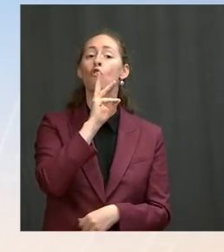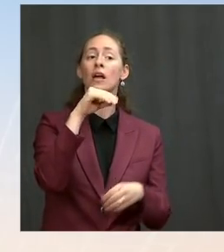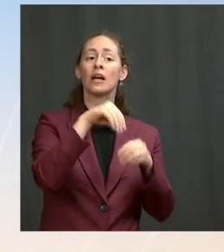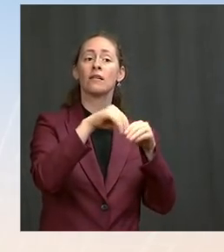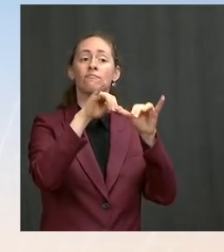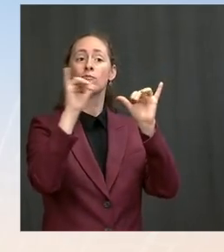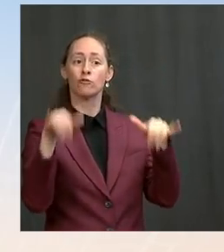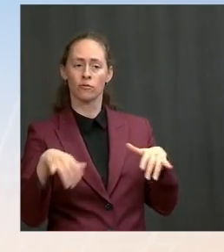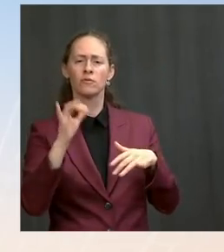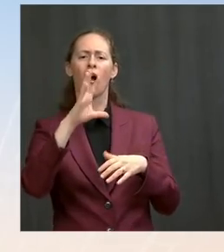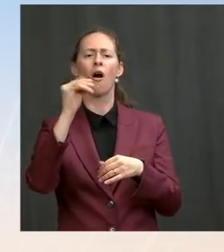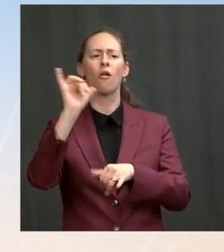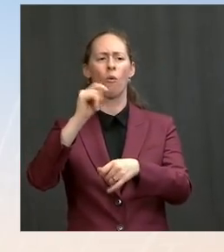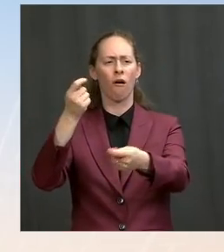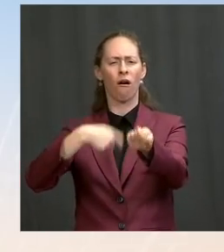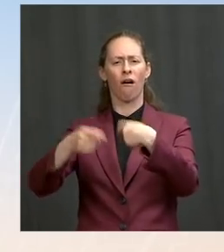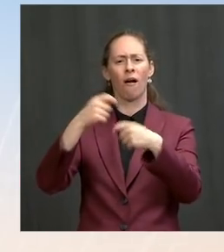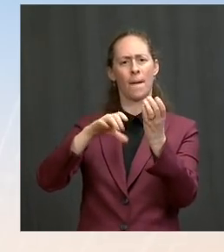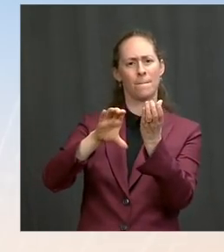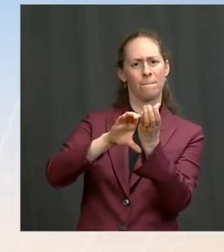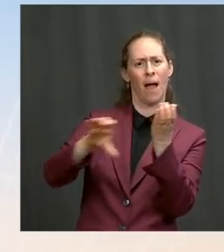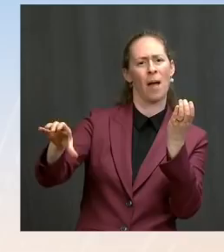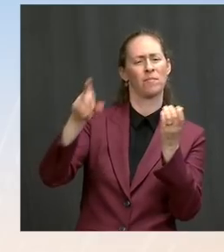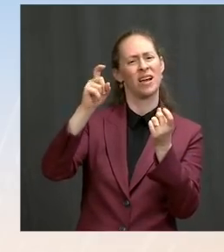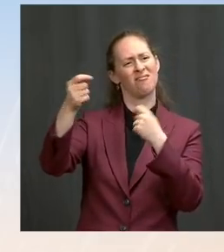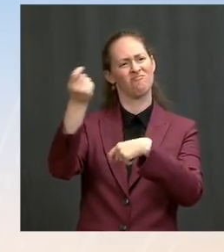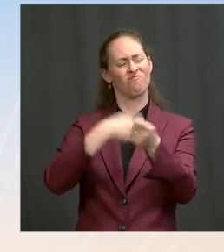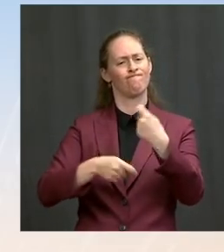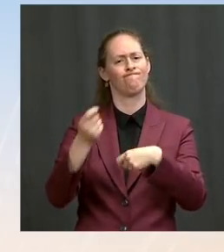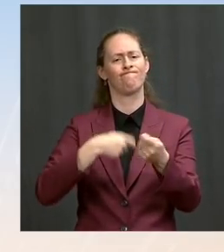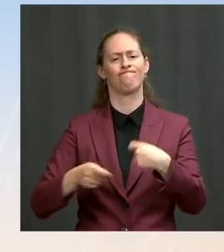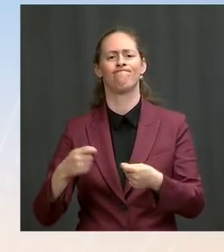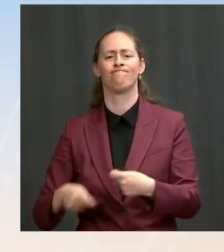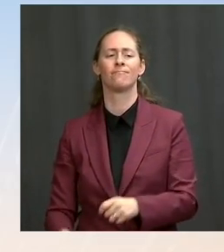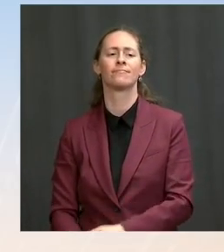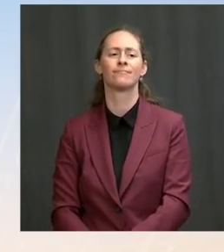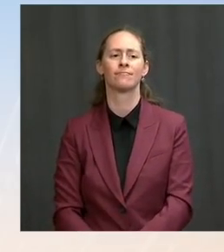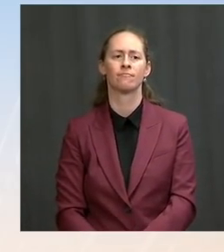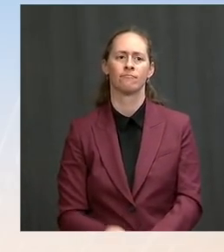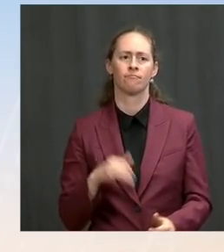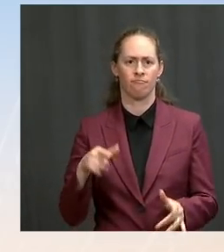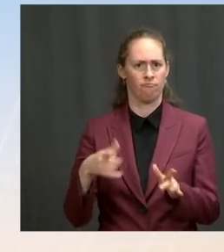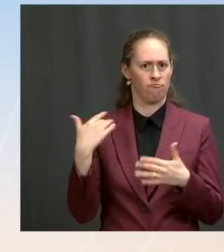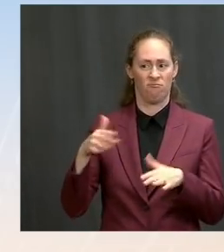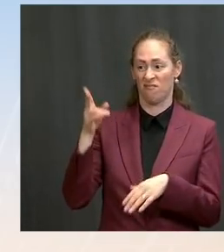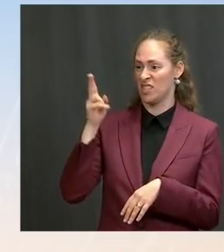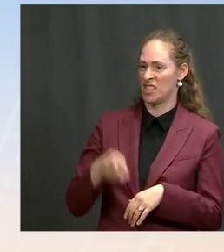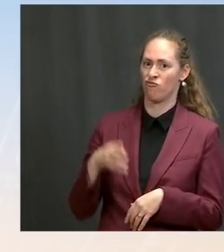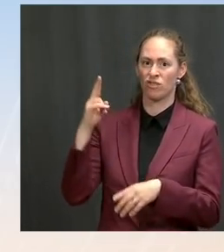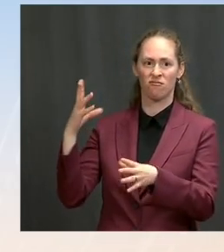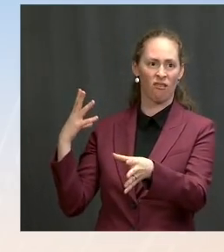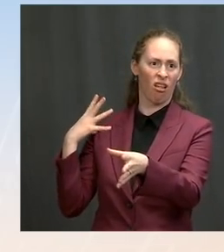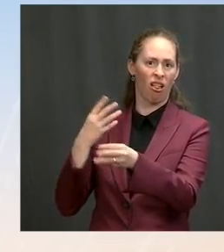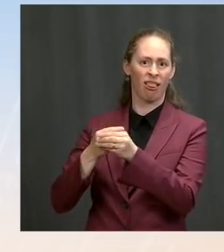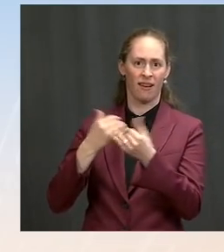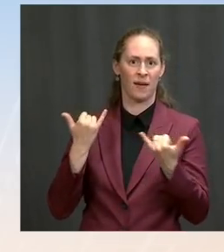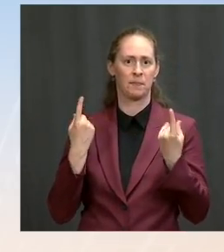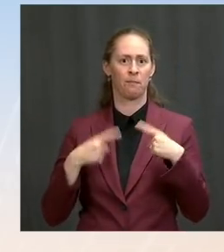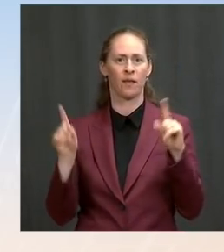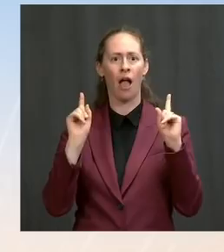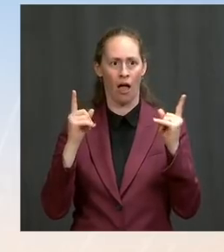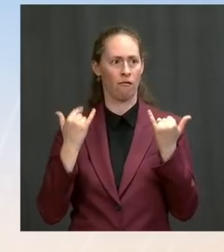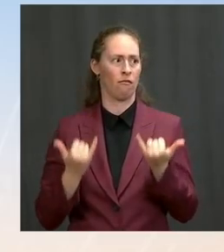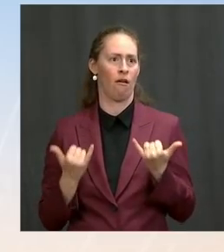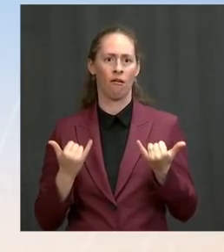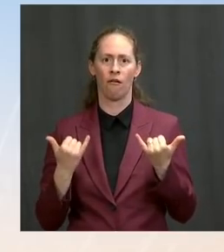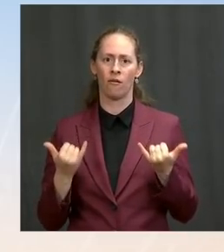our nation's lead pipes. This will be the largest investment in clean drinking water and wastewater infrastructure